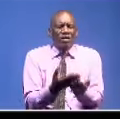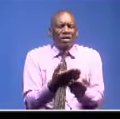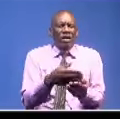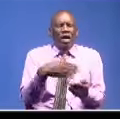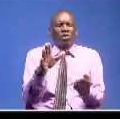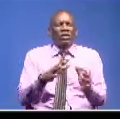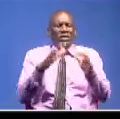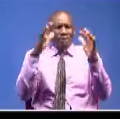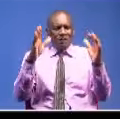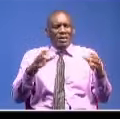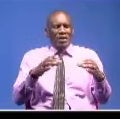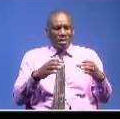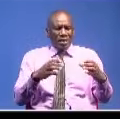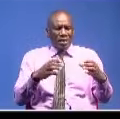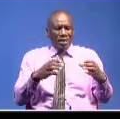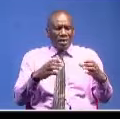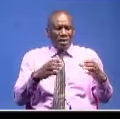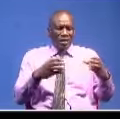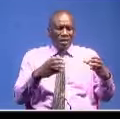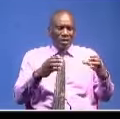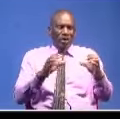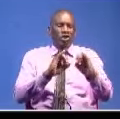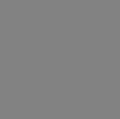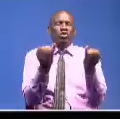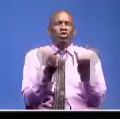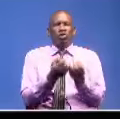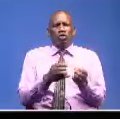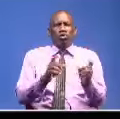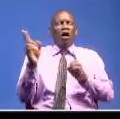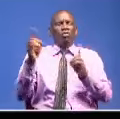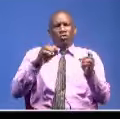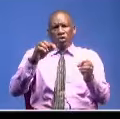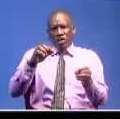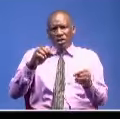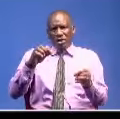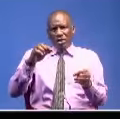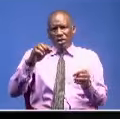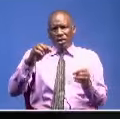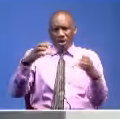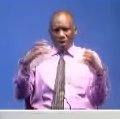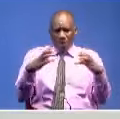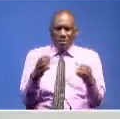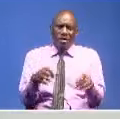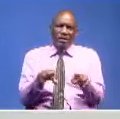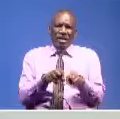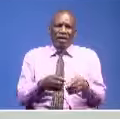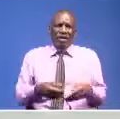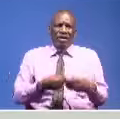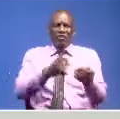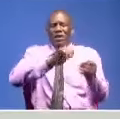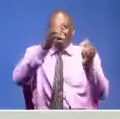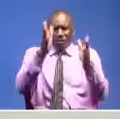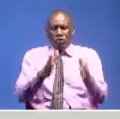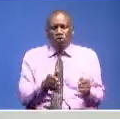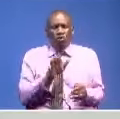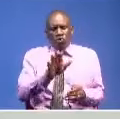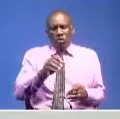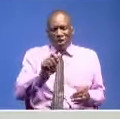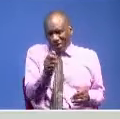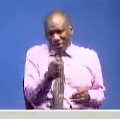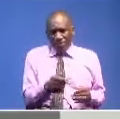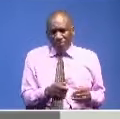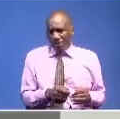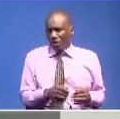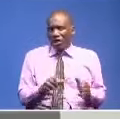over a major airport to a foreign company sounds like letting someone else hold the keys to your house. The law allows